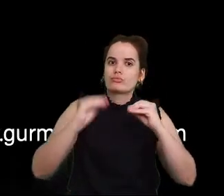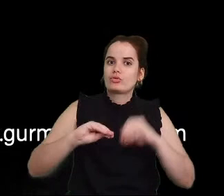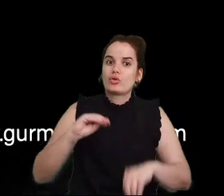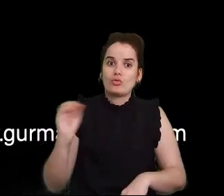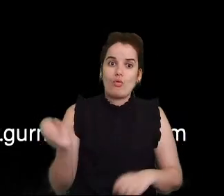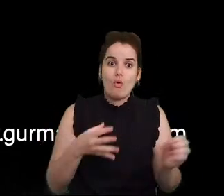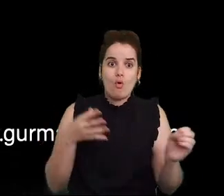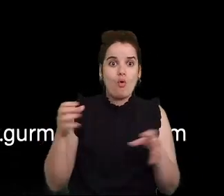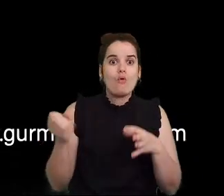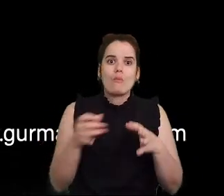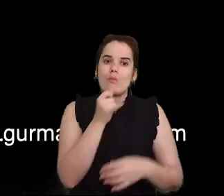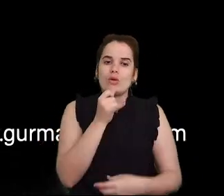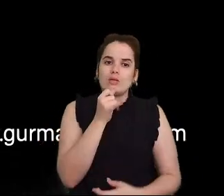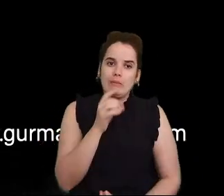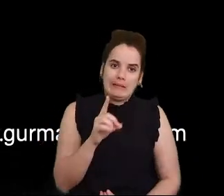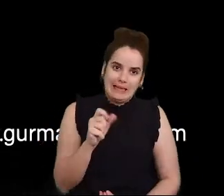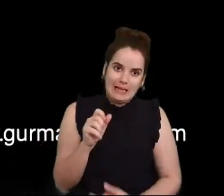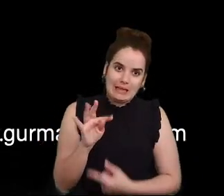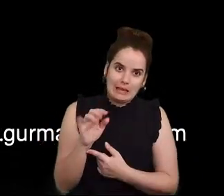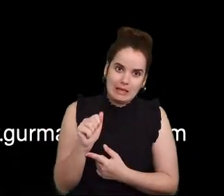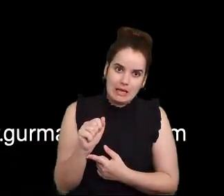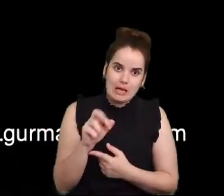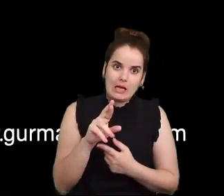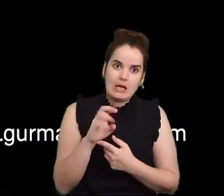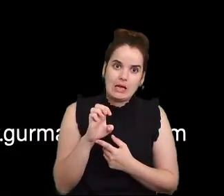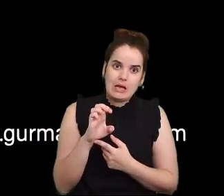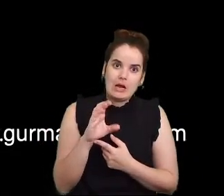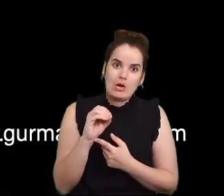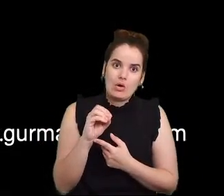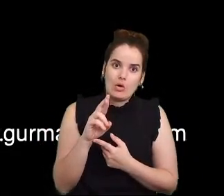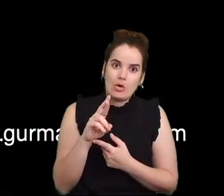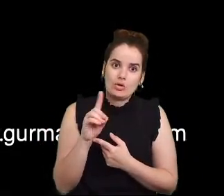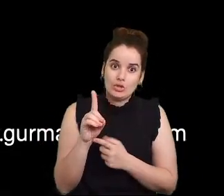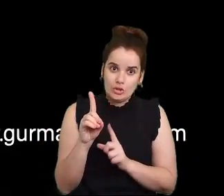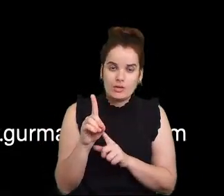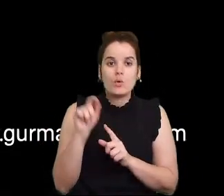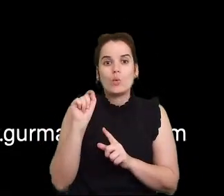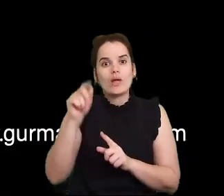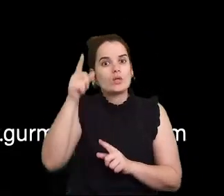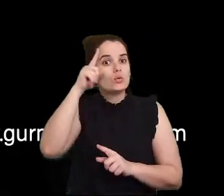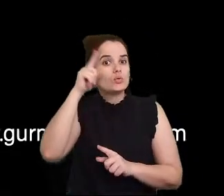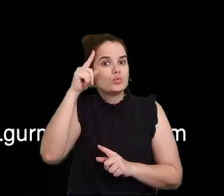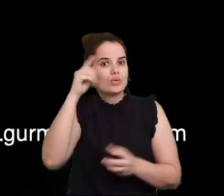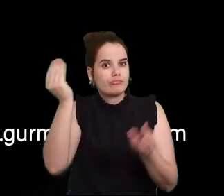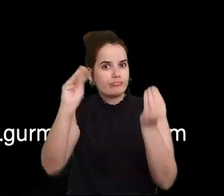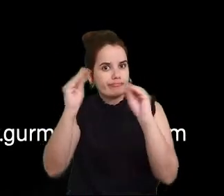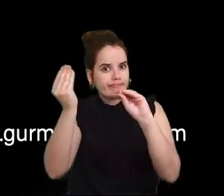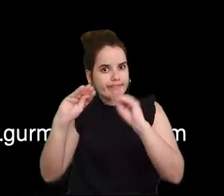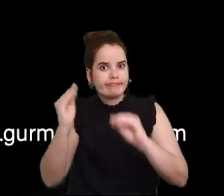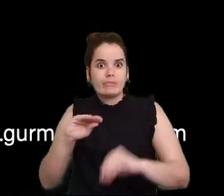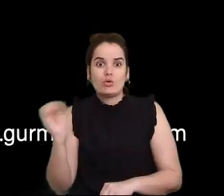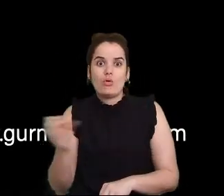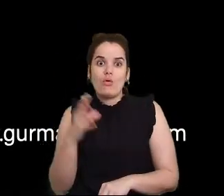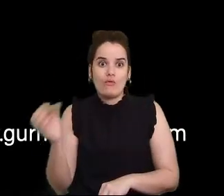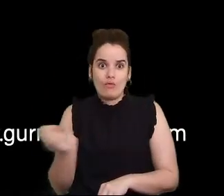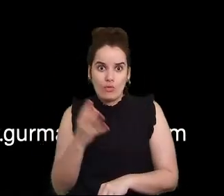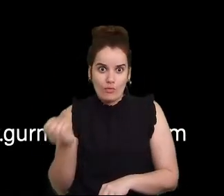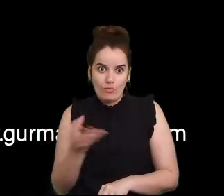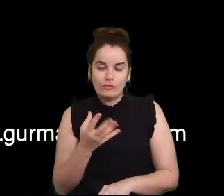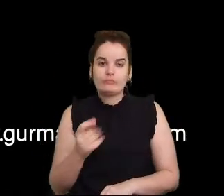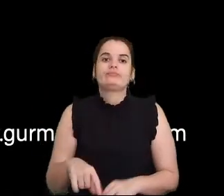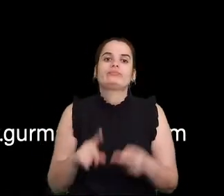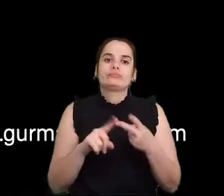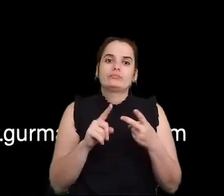Then there is Flourish, for example, which is more when you want things to fly and move and stuff